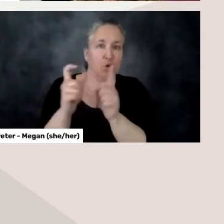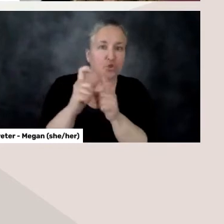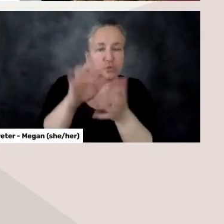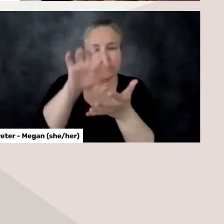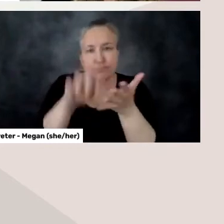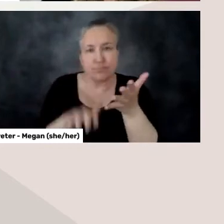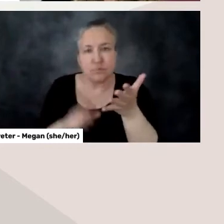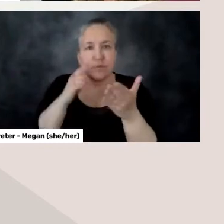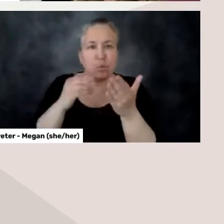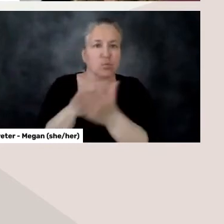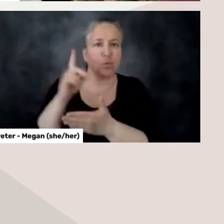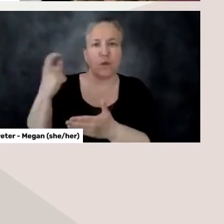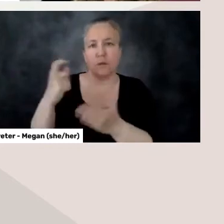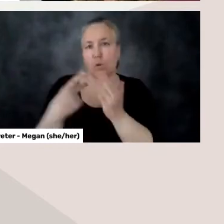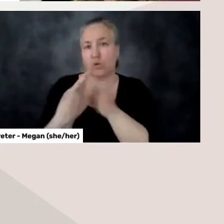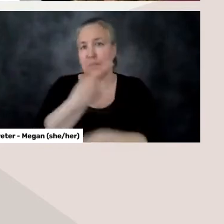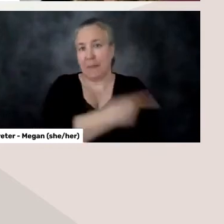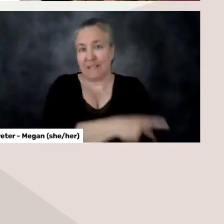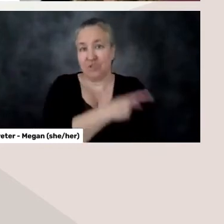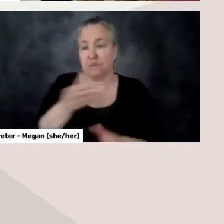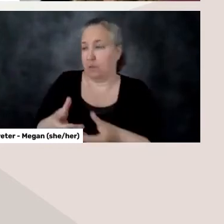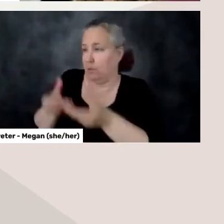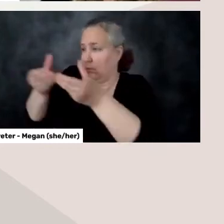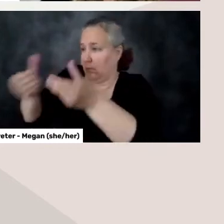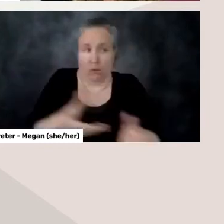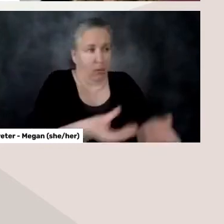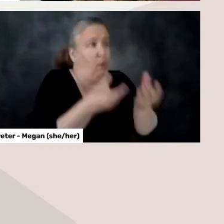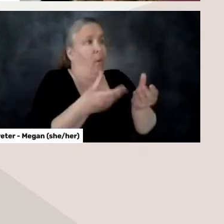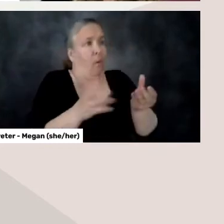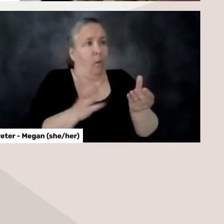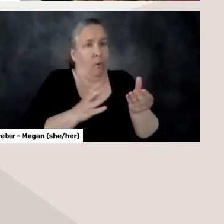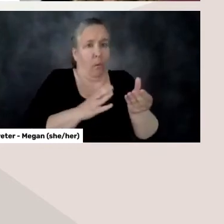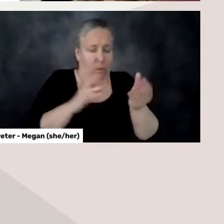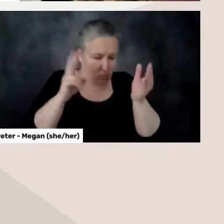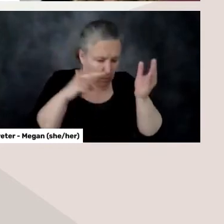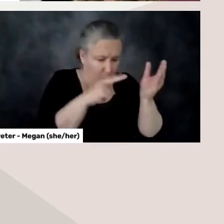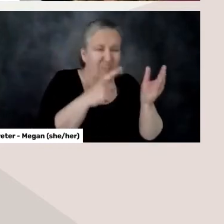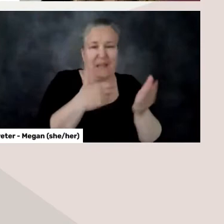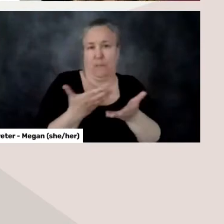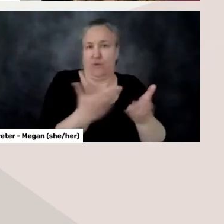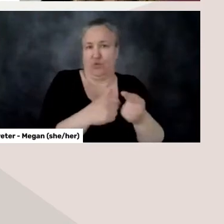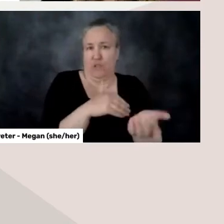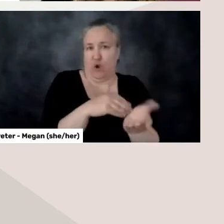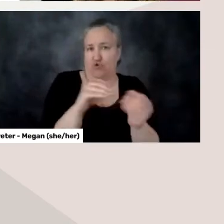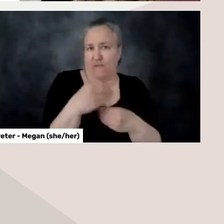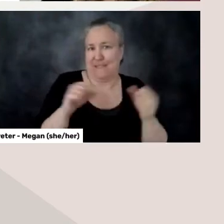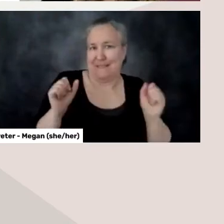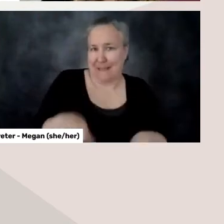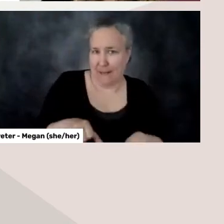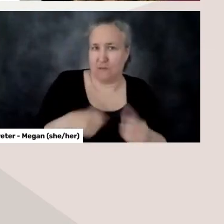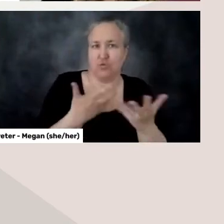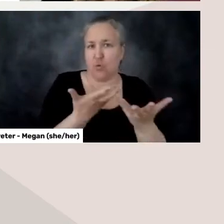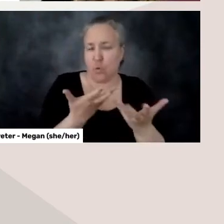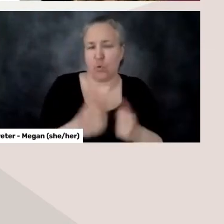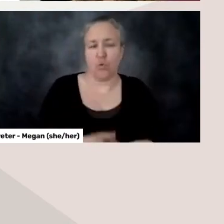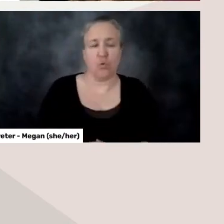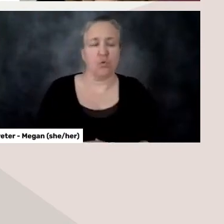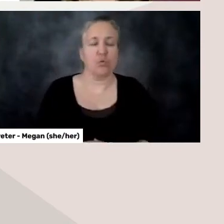newly diagnosed patients to take with them into their doctors. That's a good idea. I might come up with that.